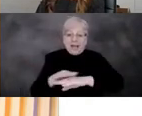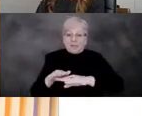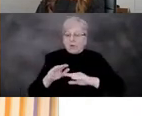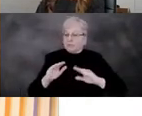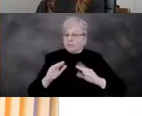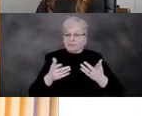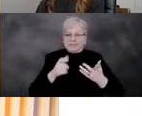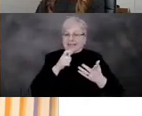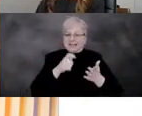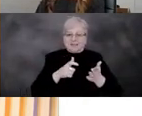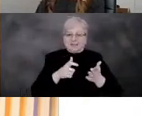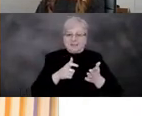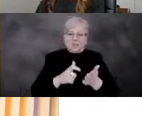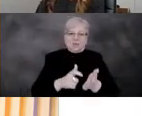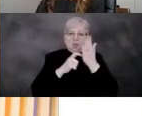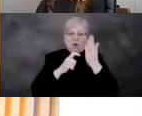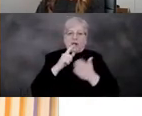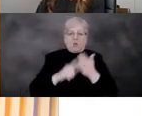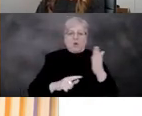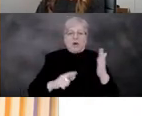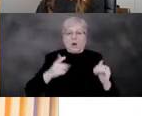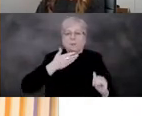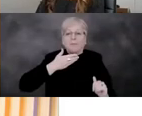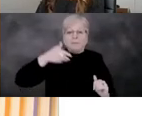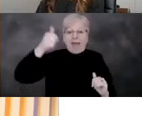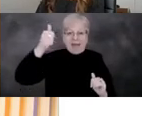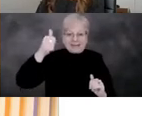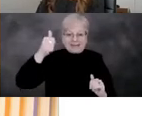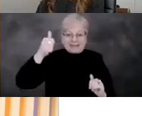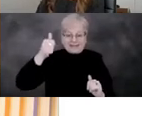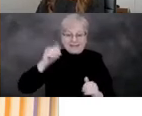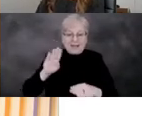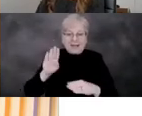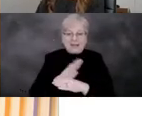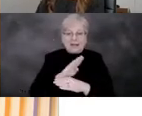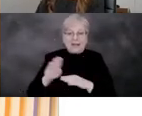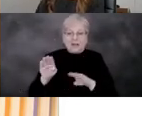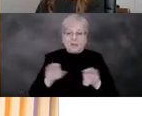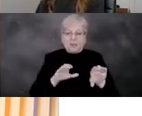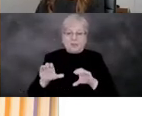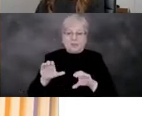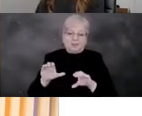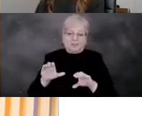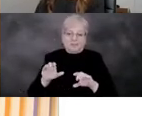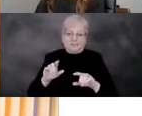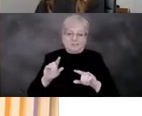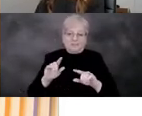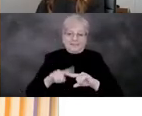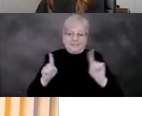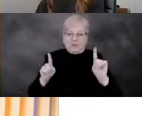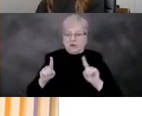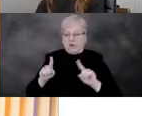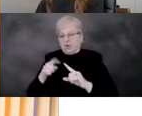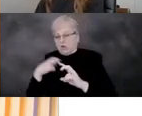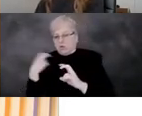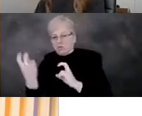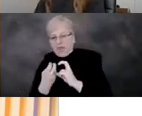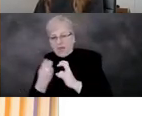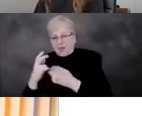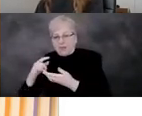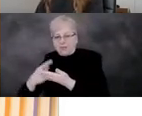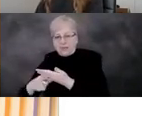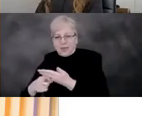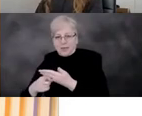uh, what are considered the best practices for a round table versus a paper session, uh, versus a poster